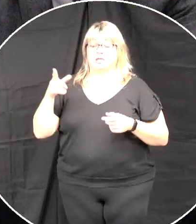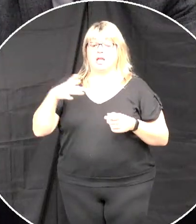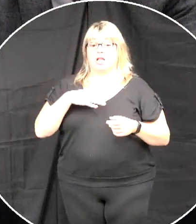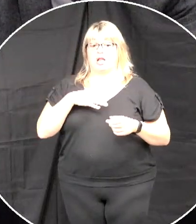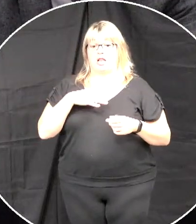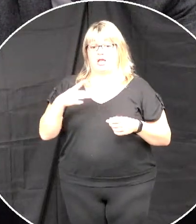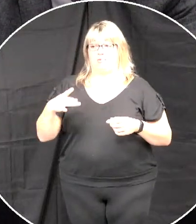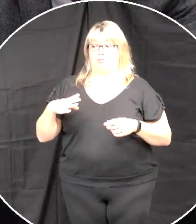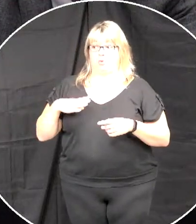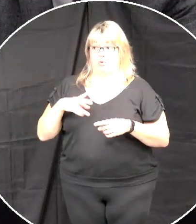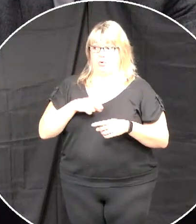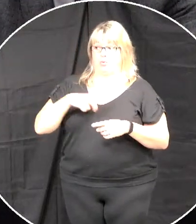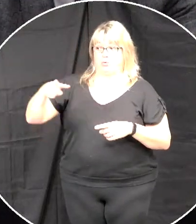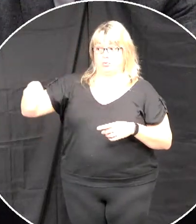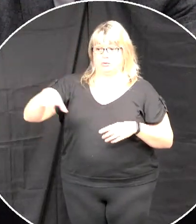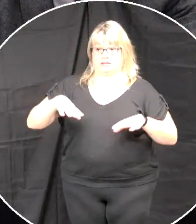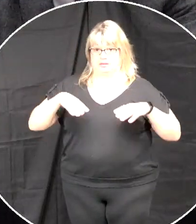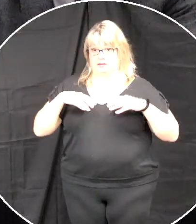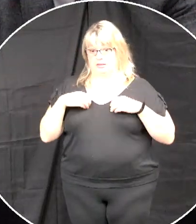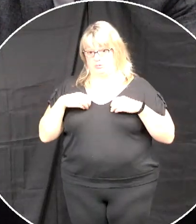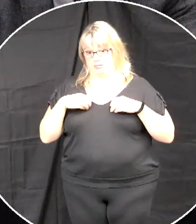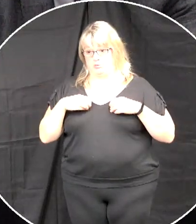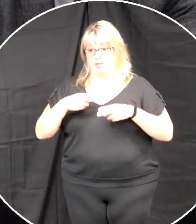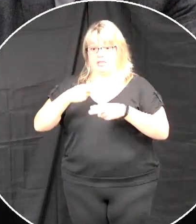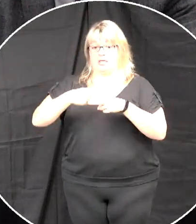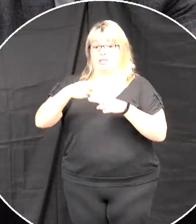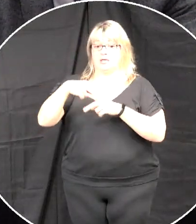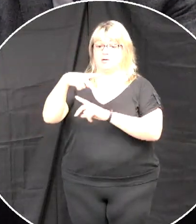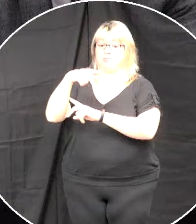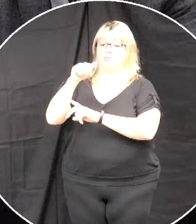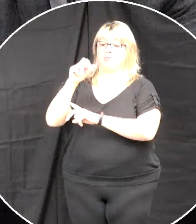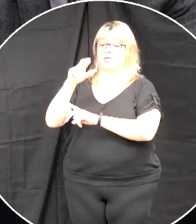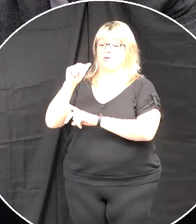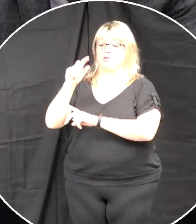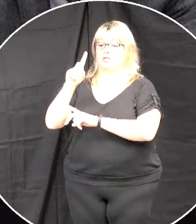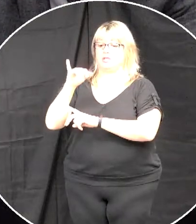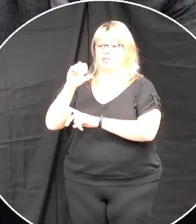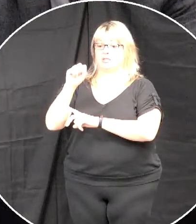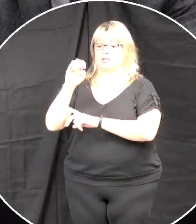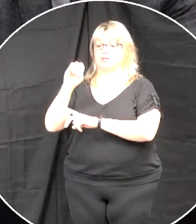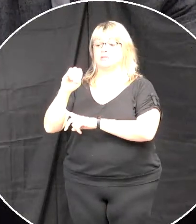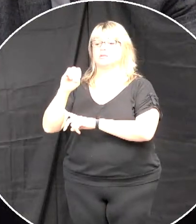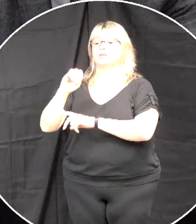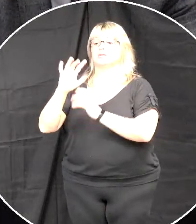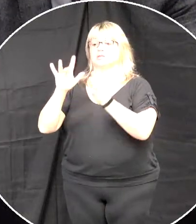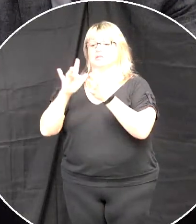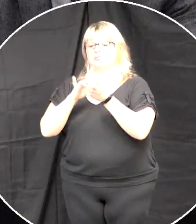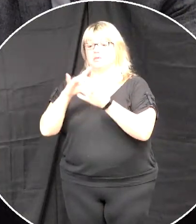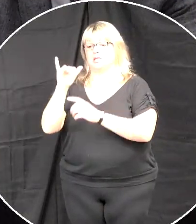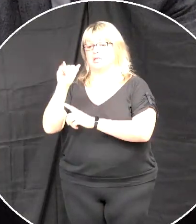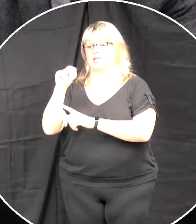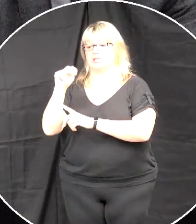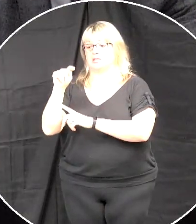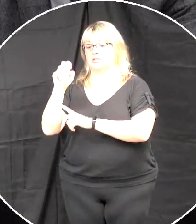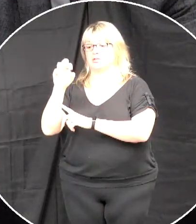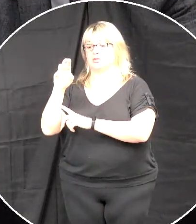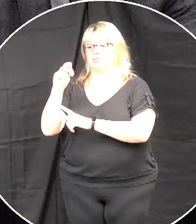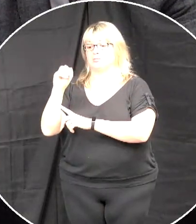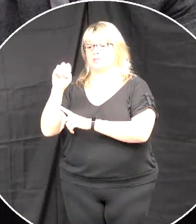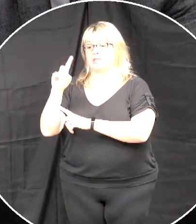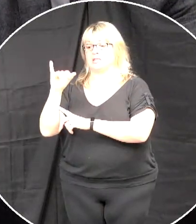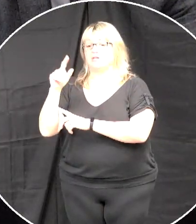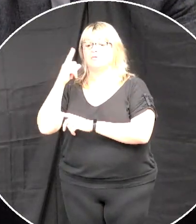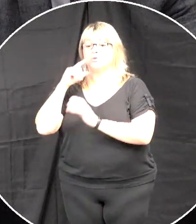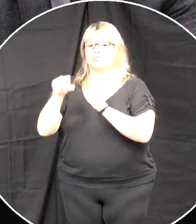like the board to accept the name of Paradise Intermediate for the new grades 6 to 9 intermediate